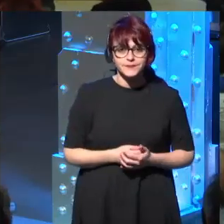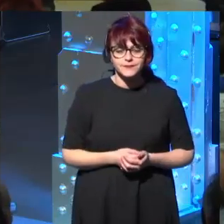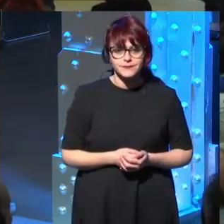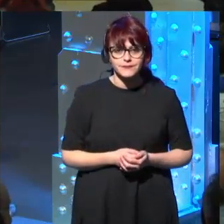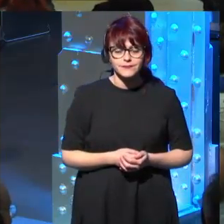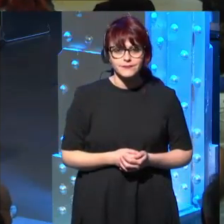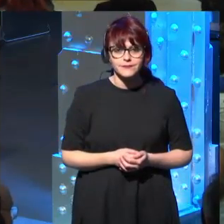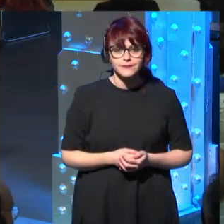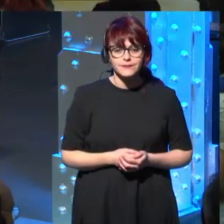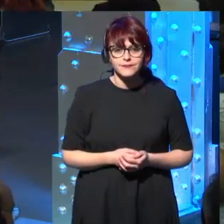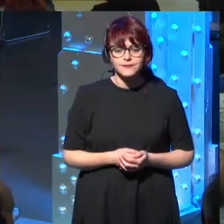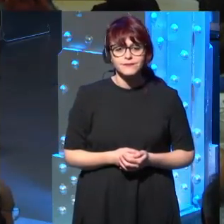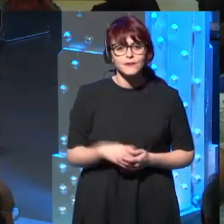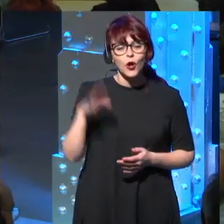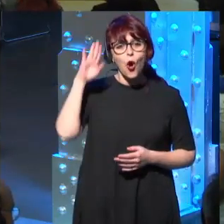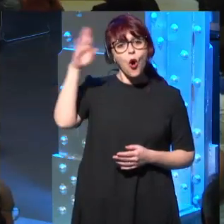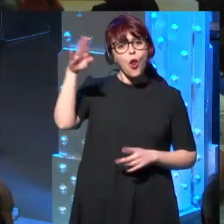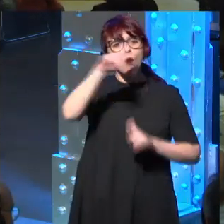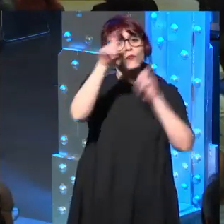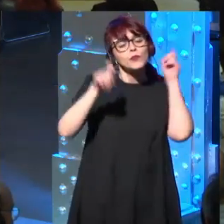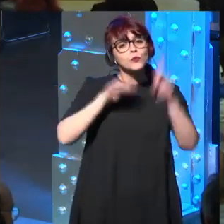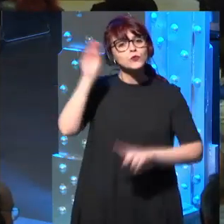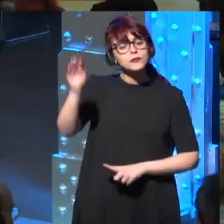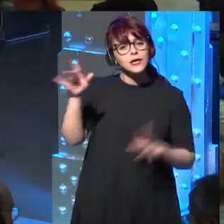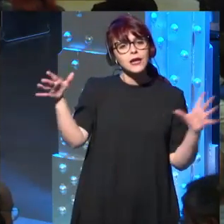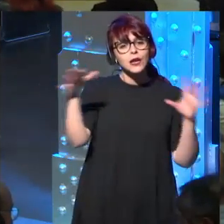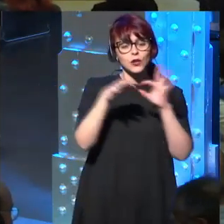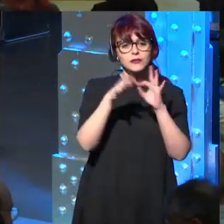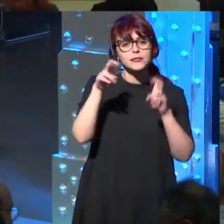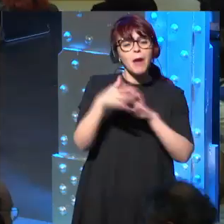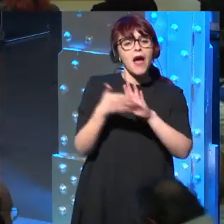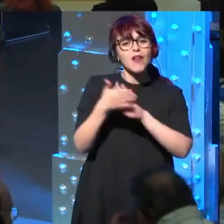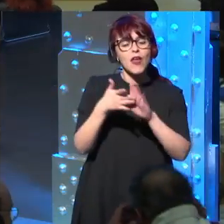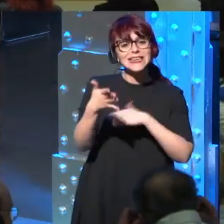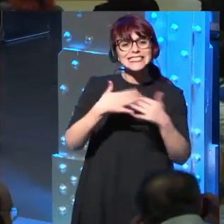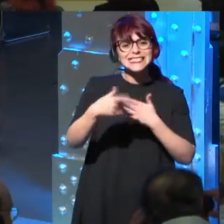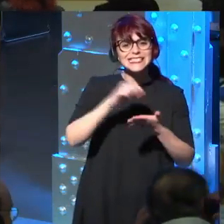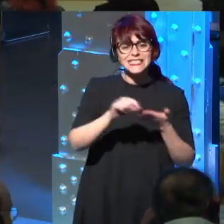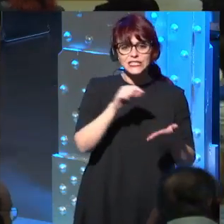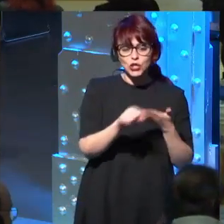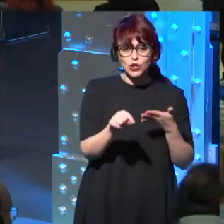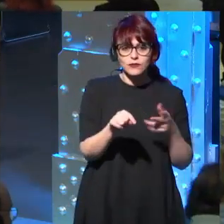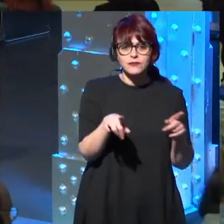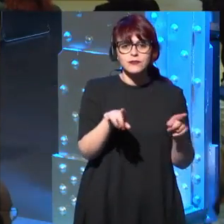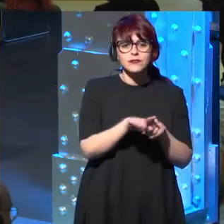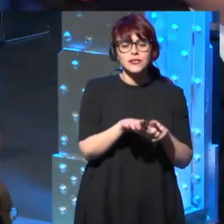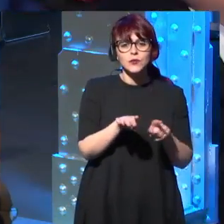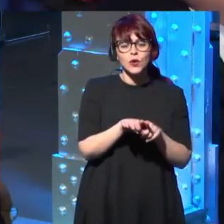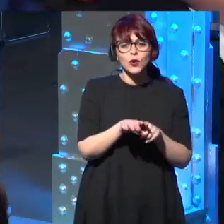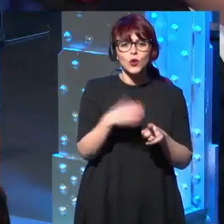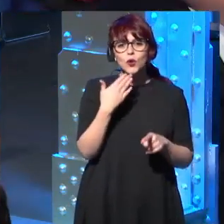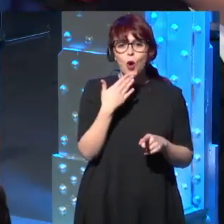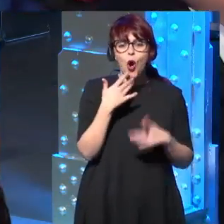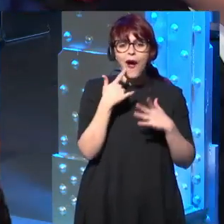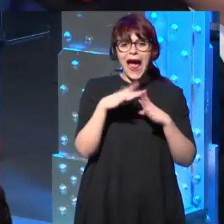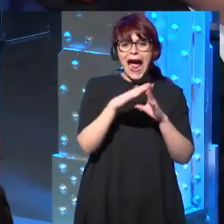Hi, I have a question regarding, well, you've talked about the writer as a crafter in a way,